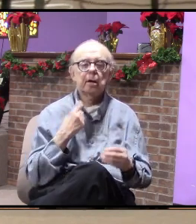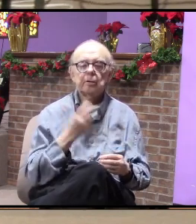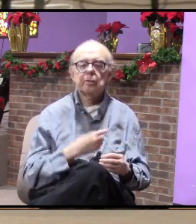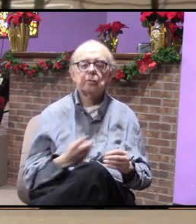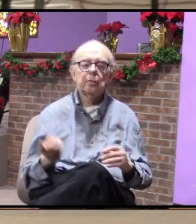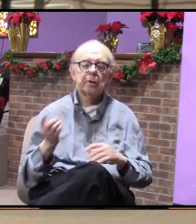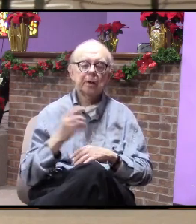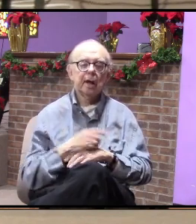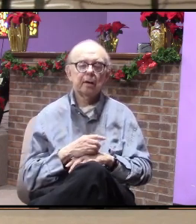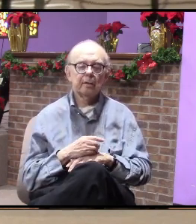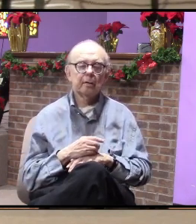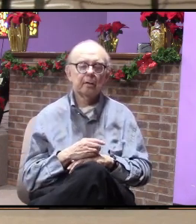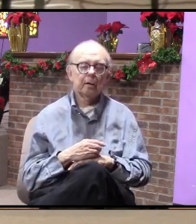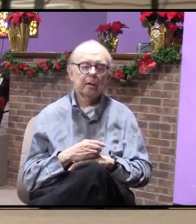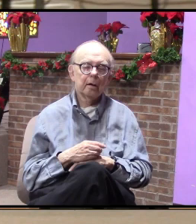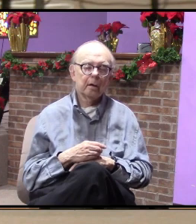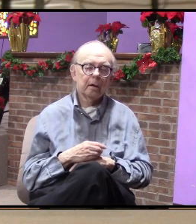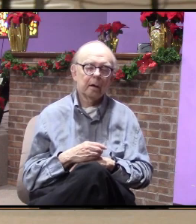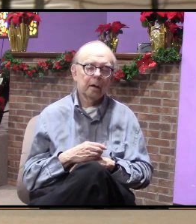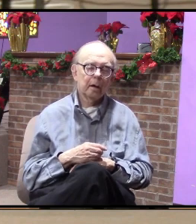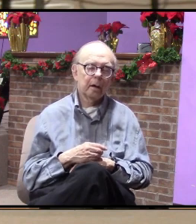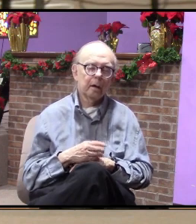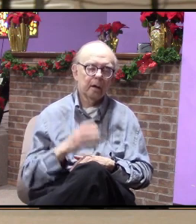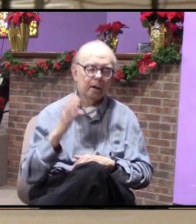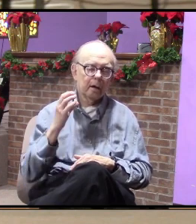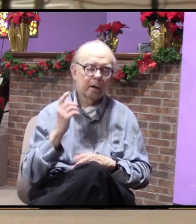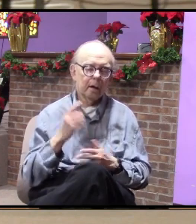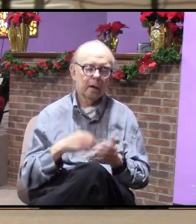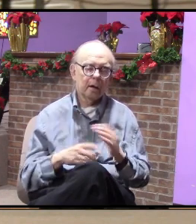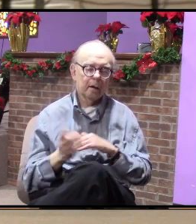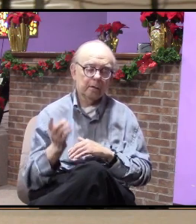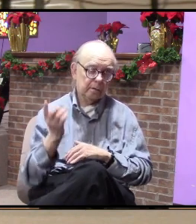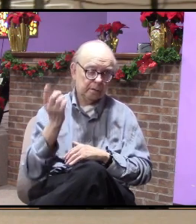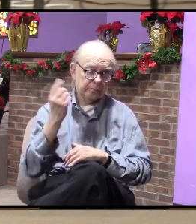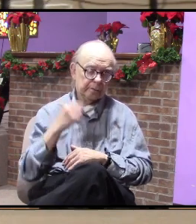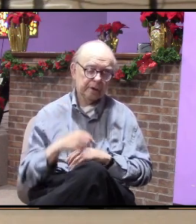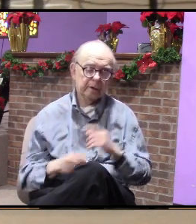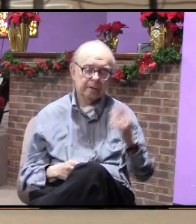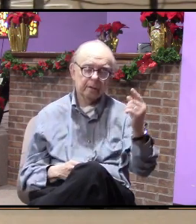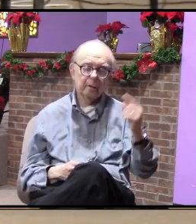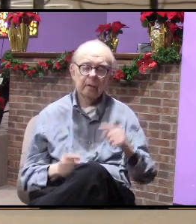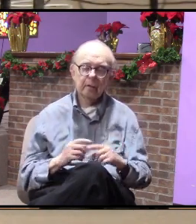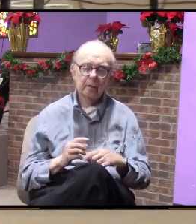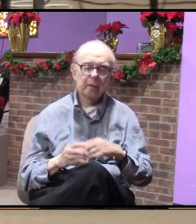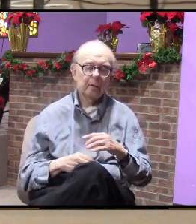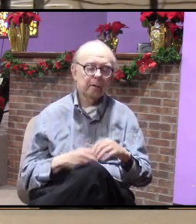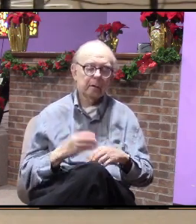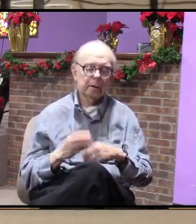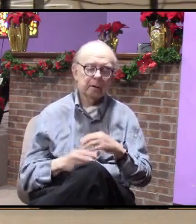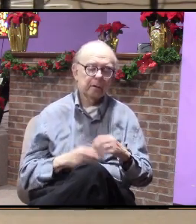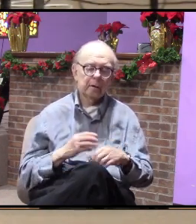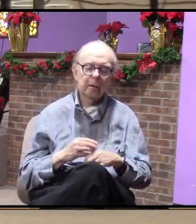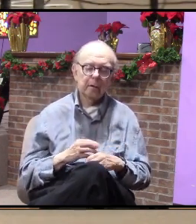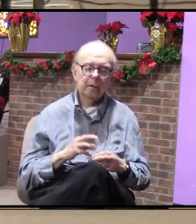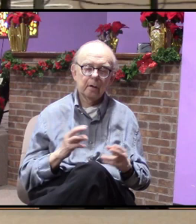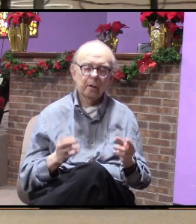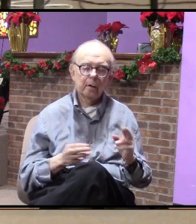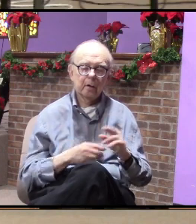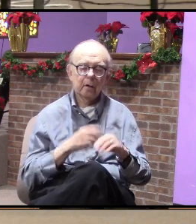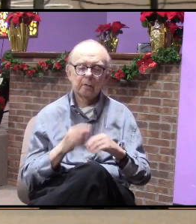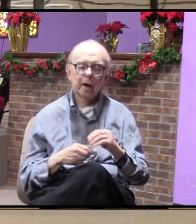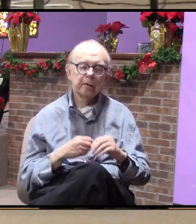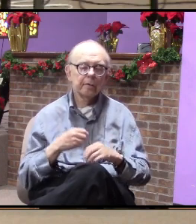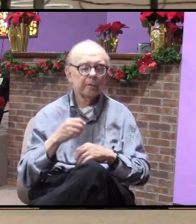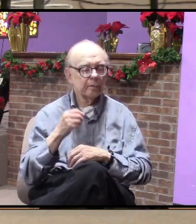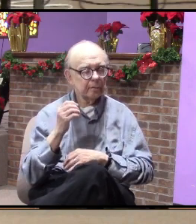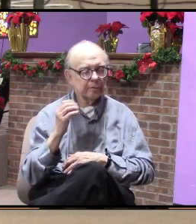day. The sun not only comes up and goes down, but the earth is rotating around the